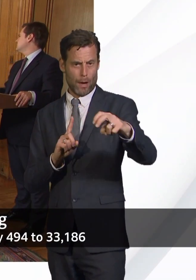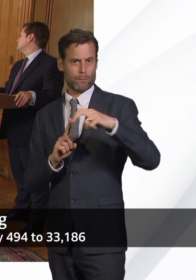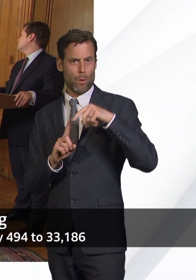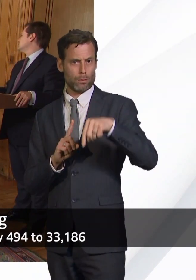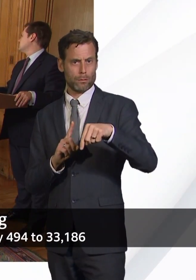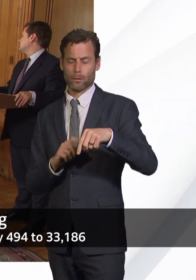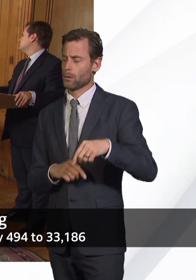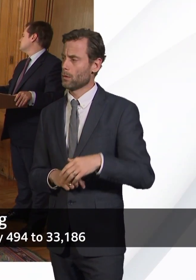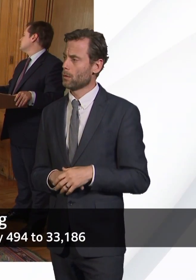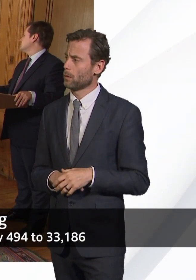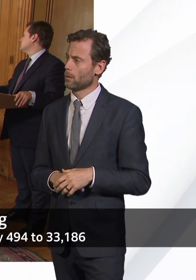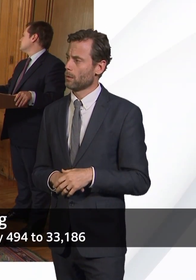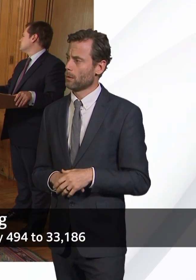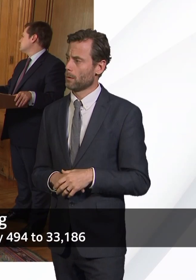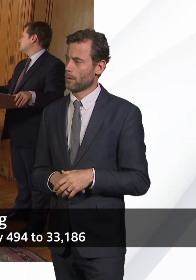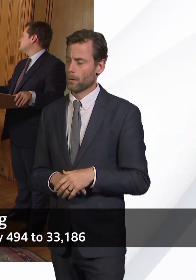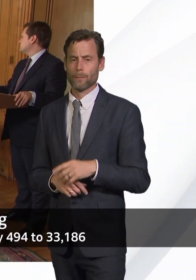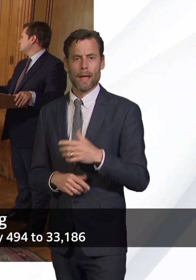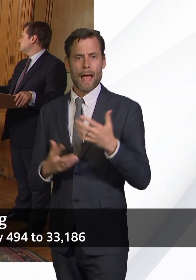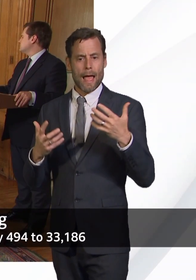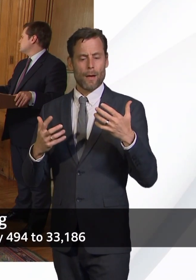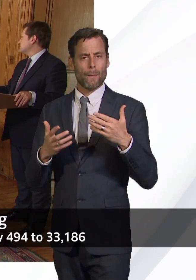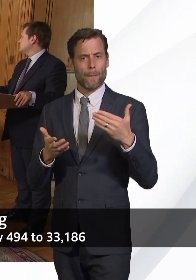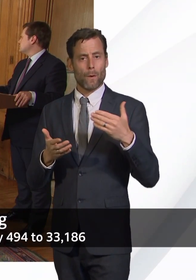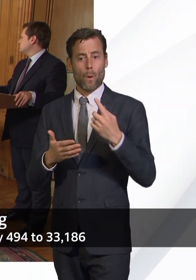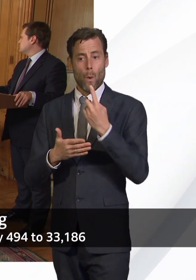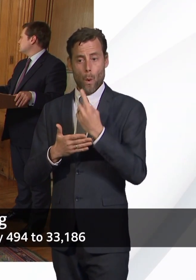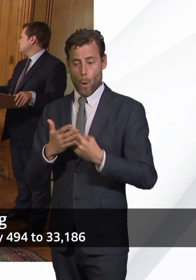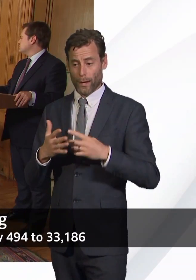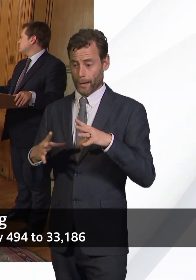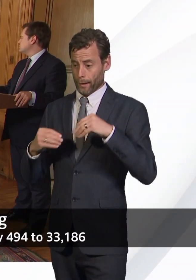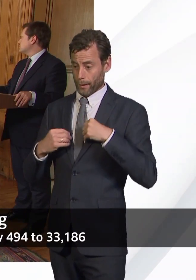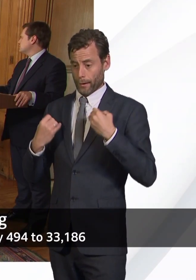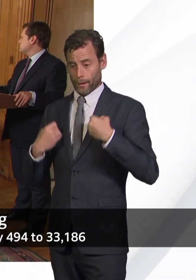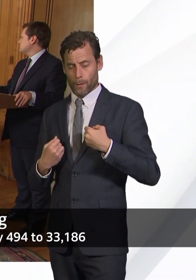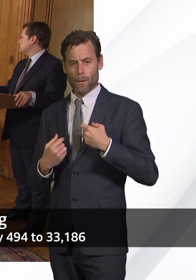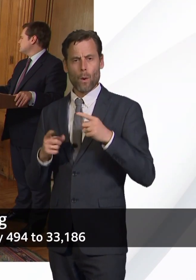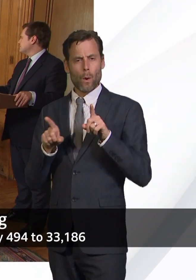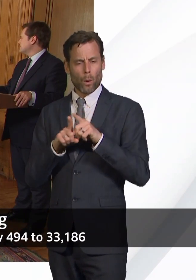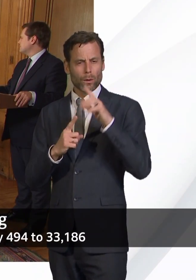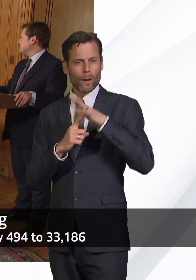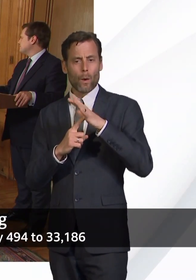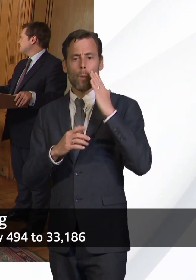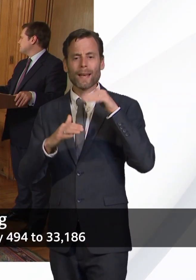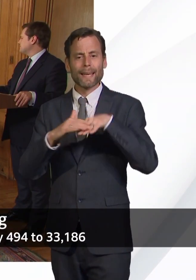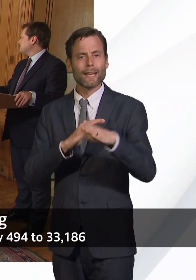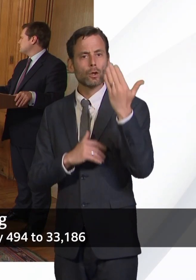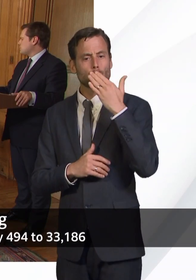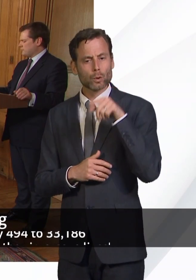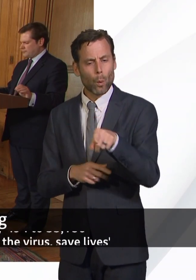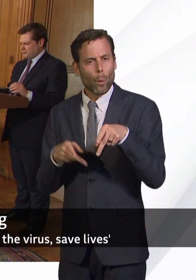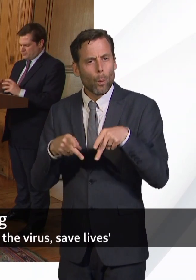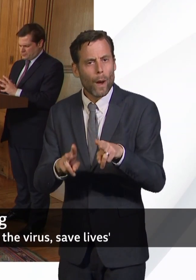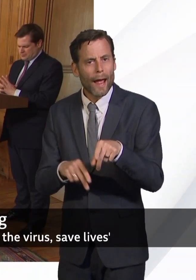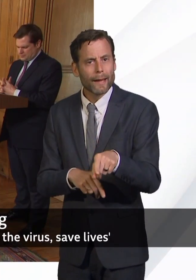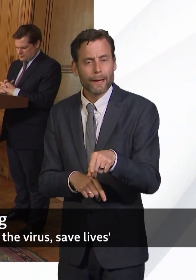Actually, the really important thing is the social behaviours of the children when they get to school. So for younger children, they tend to be closer, staying